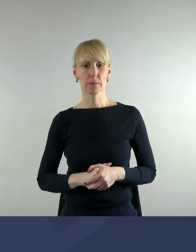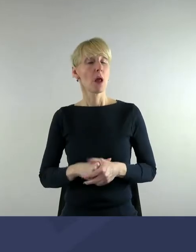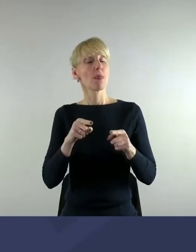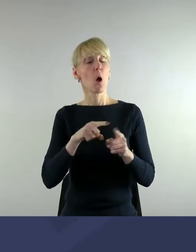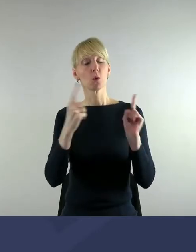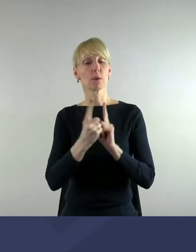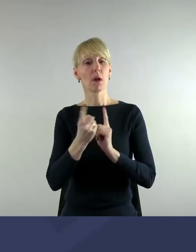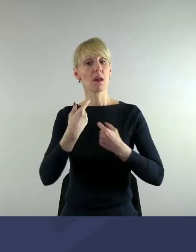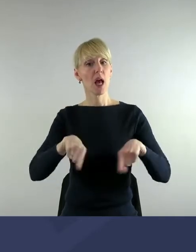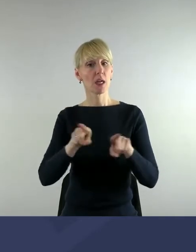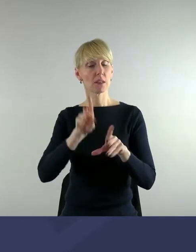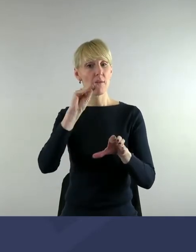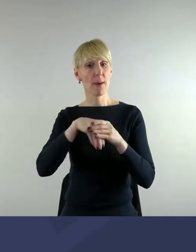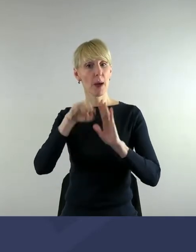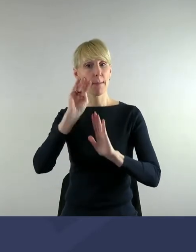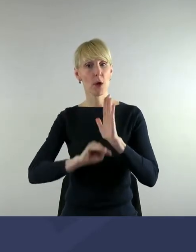Ladies and gentlemen, our meeting